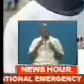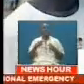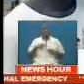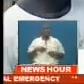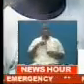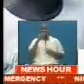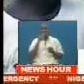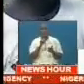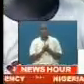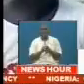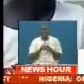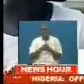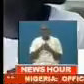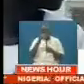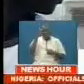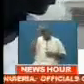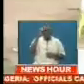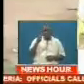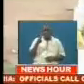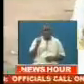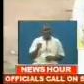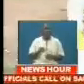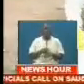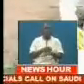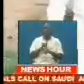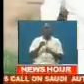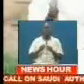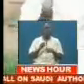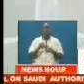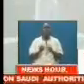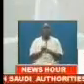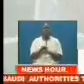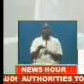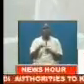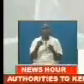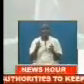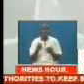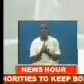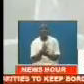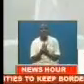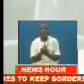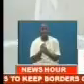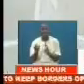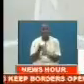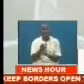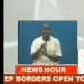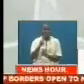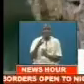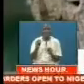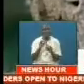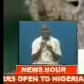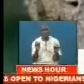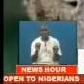The devastating nature of the disease is wreaking havoc in the developing world. So far, Ghana has not recorded any case